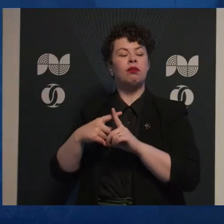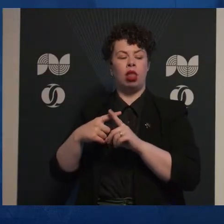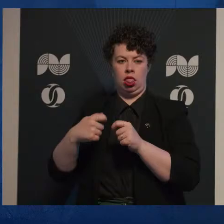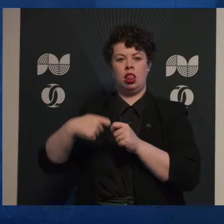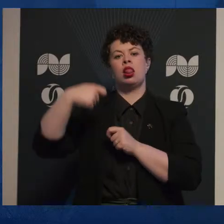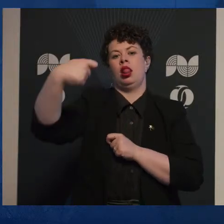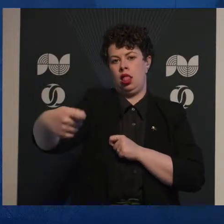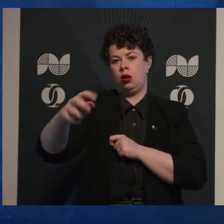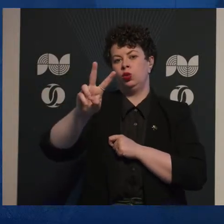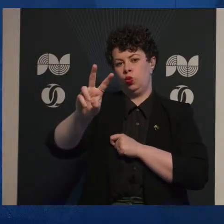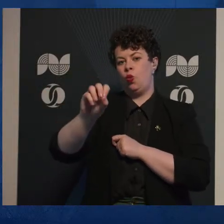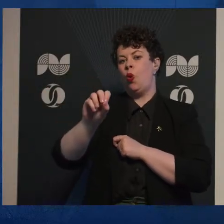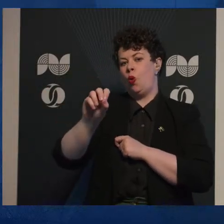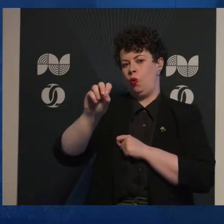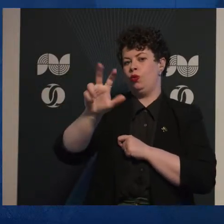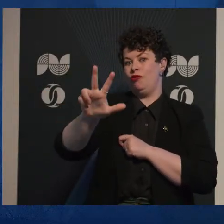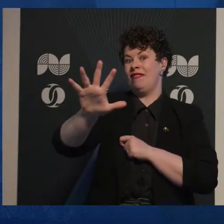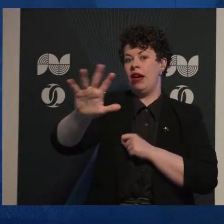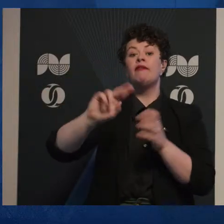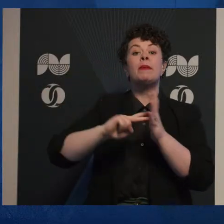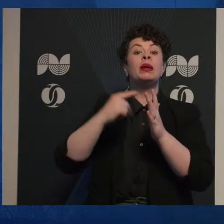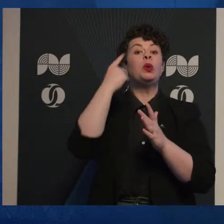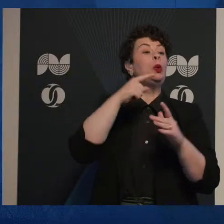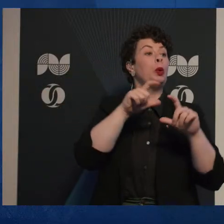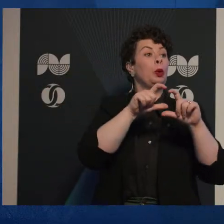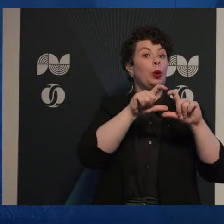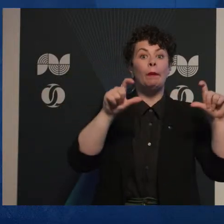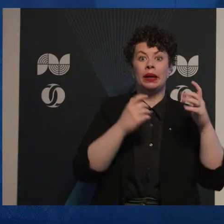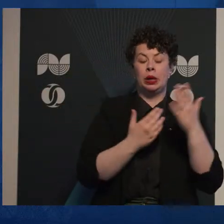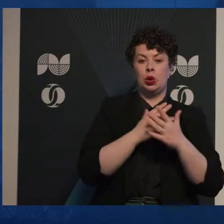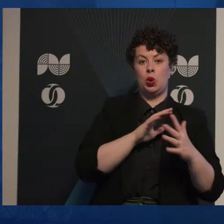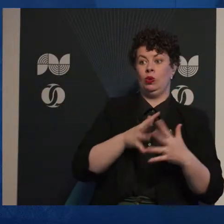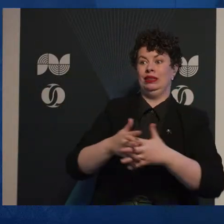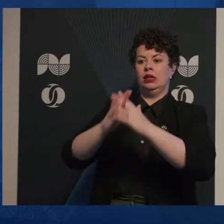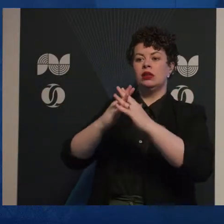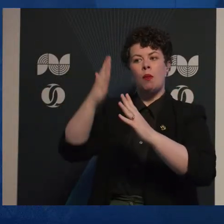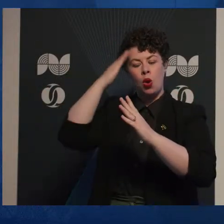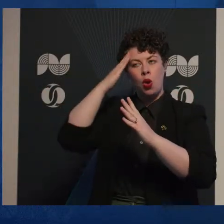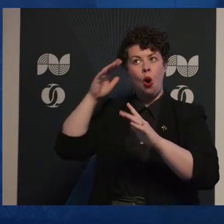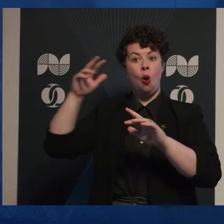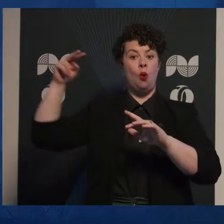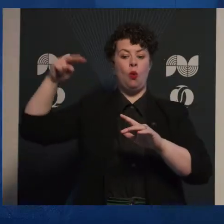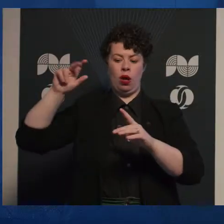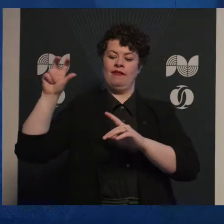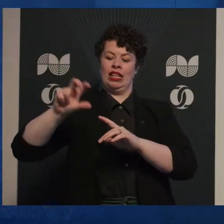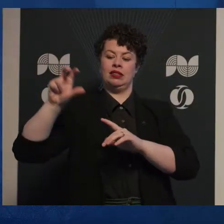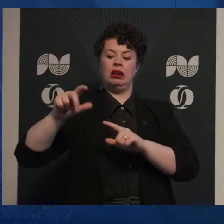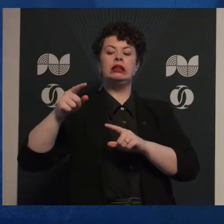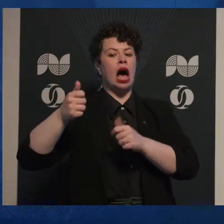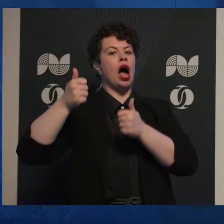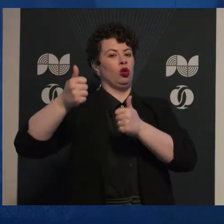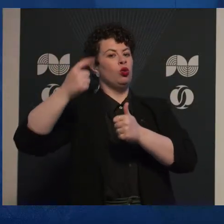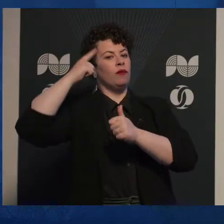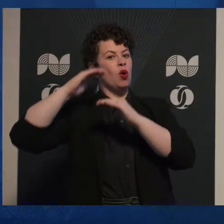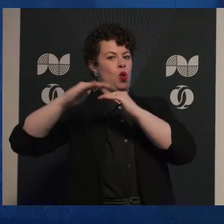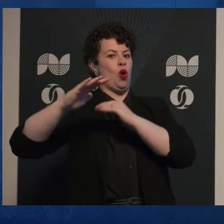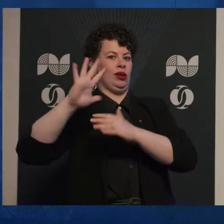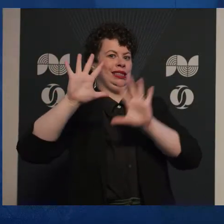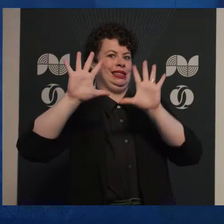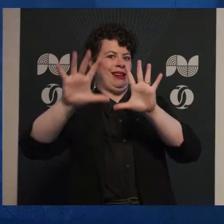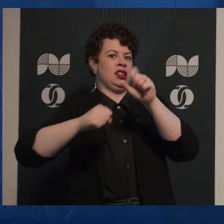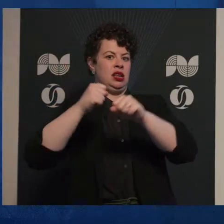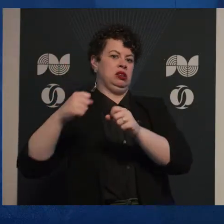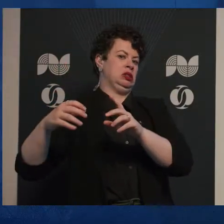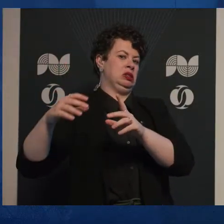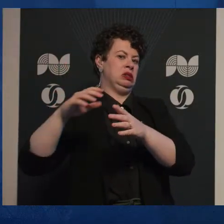sort of giving predictability to the investors, and that's ensuring a growth for the next 10 years in a situation when